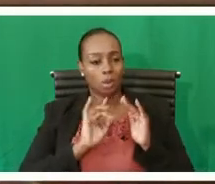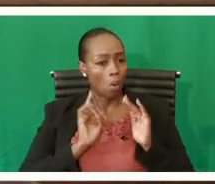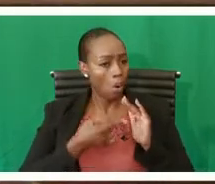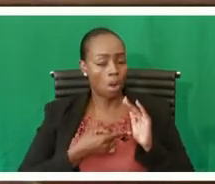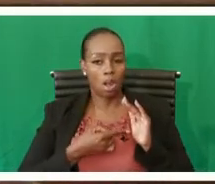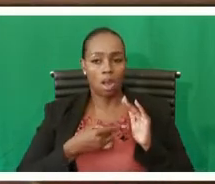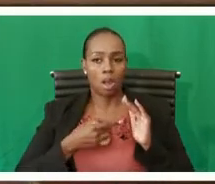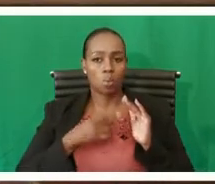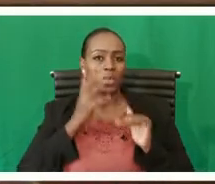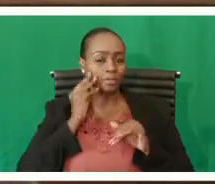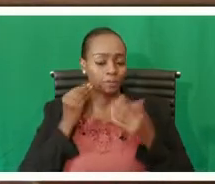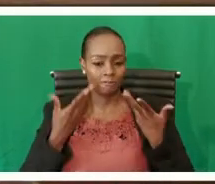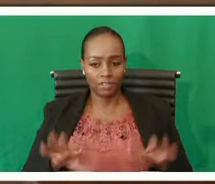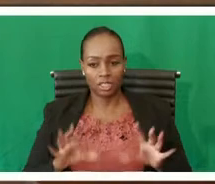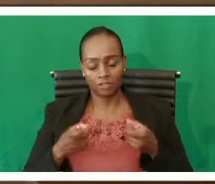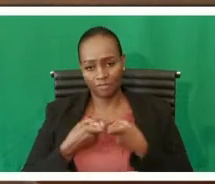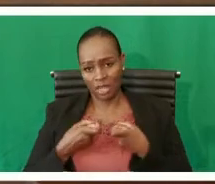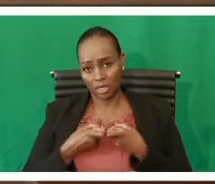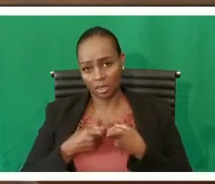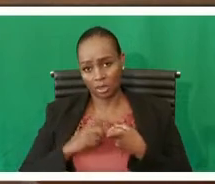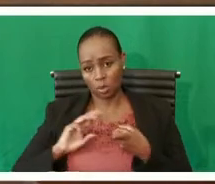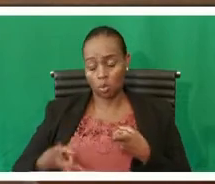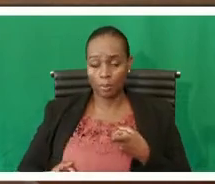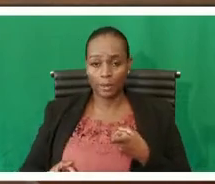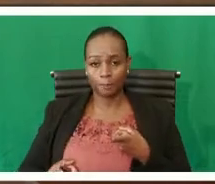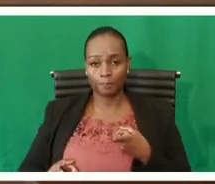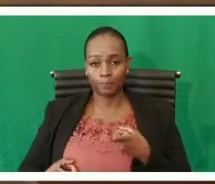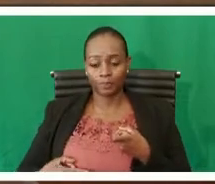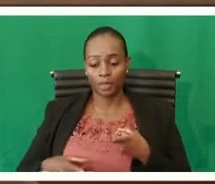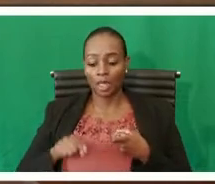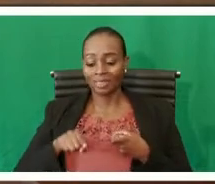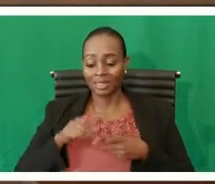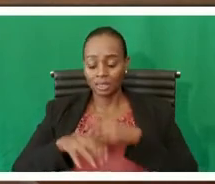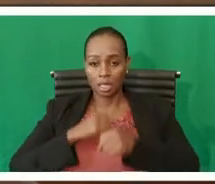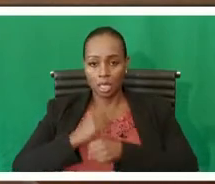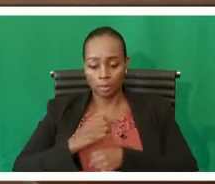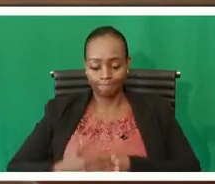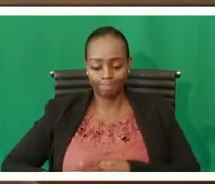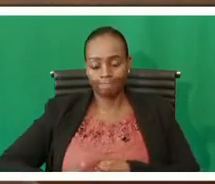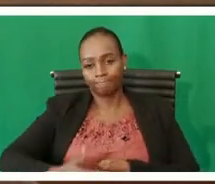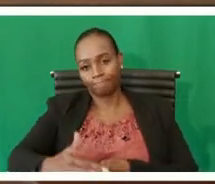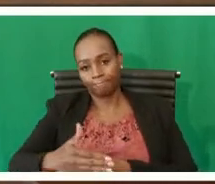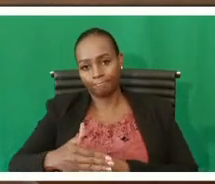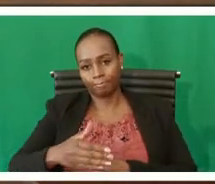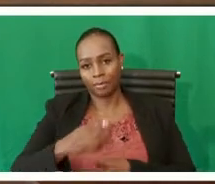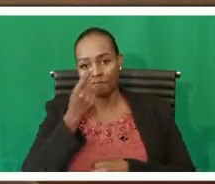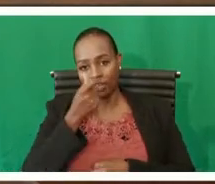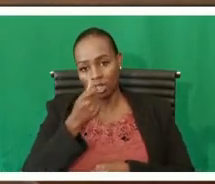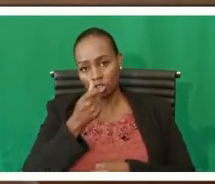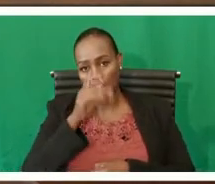of violence against women. In the coming financial year,